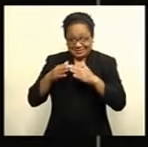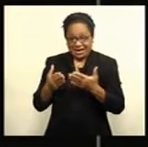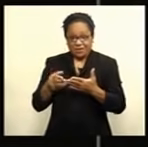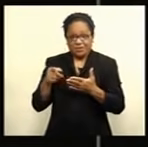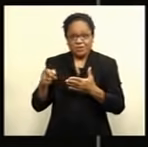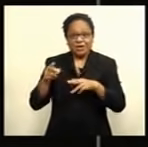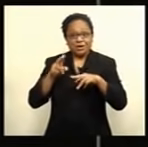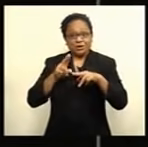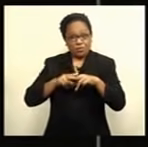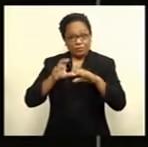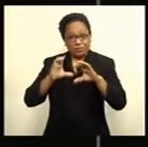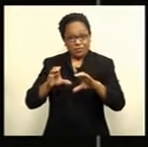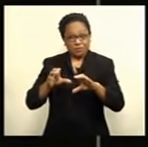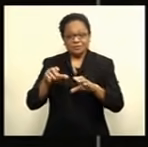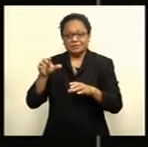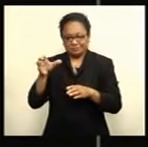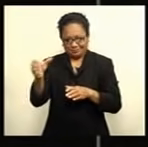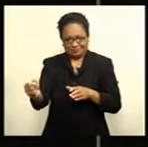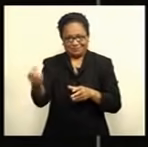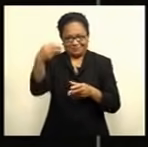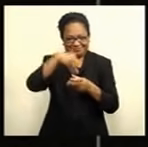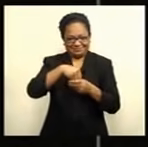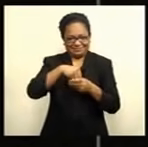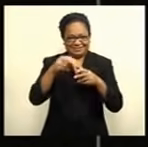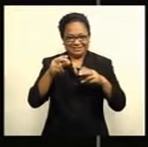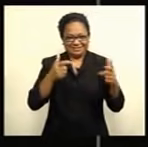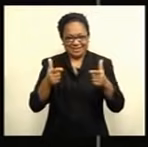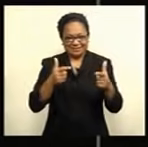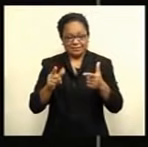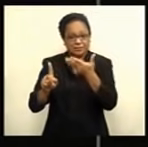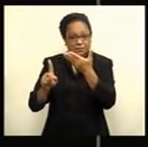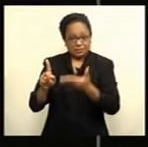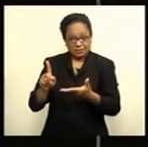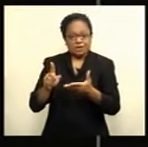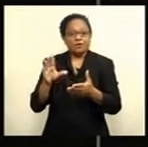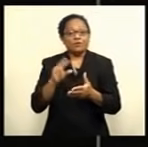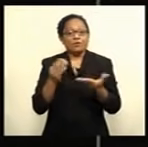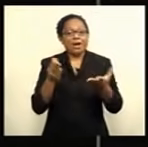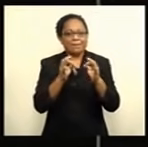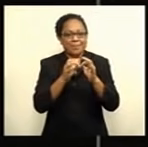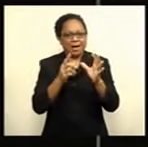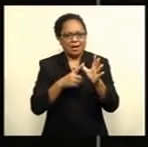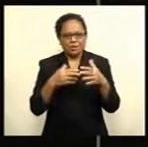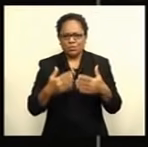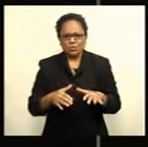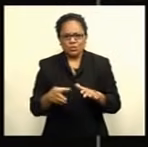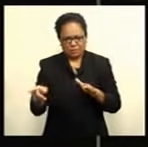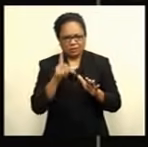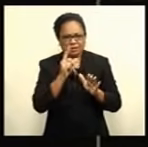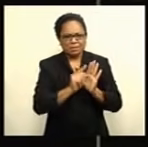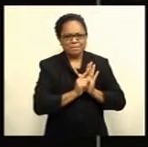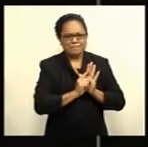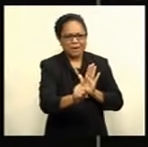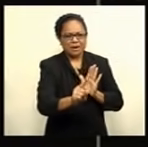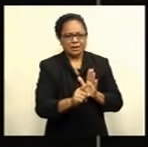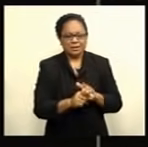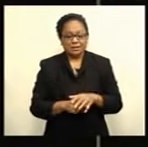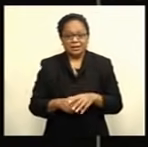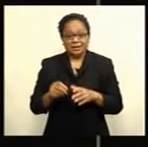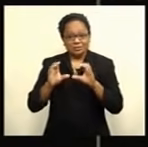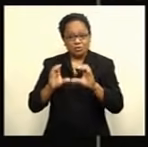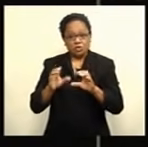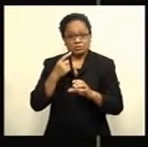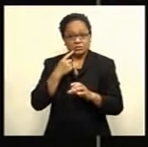recent finds. Originally from Ba, Navunga has been impressive on the tracks and fully believes she has what it takes to